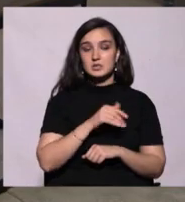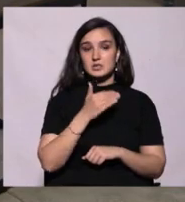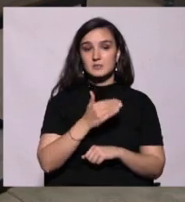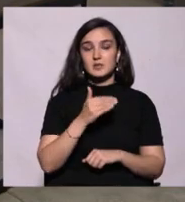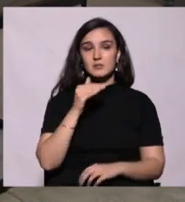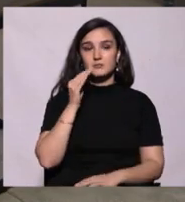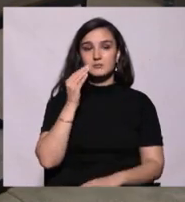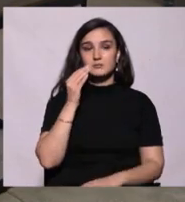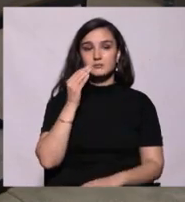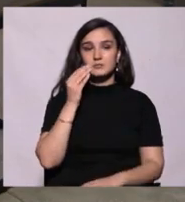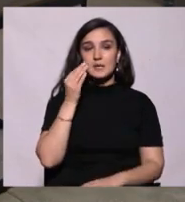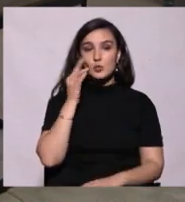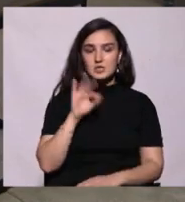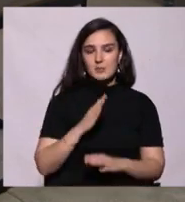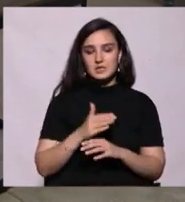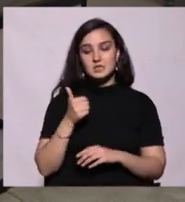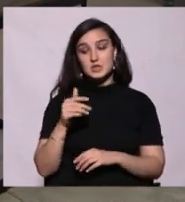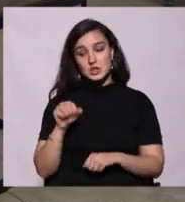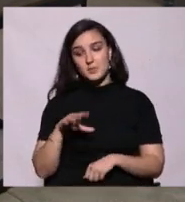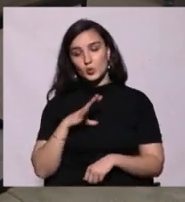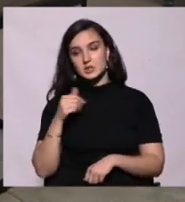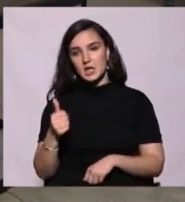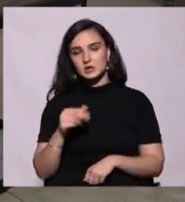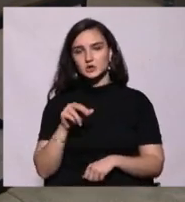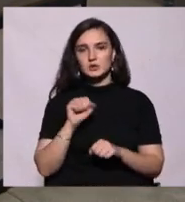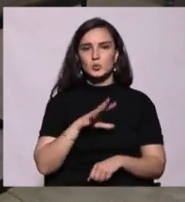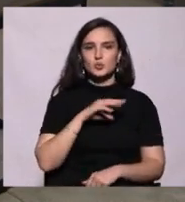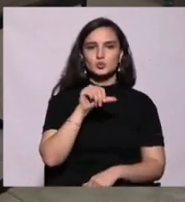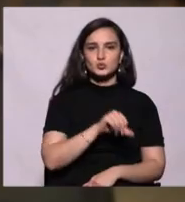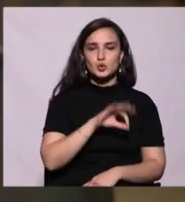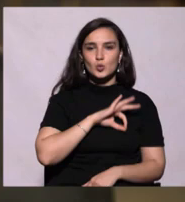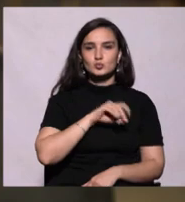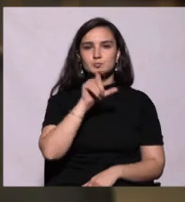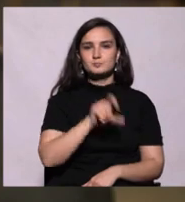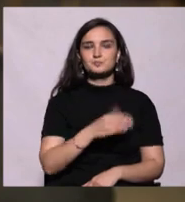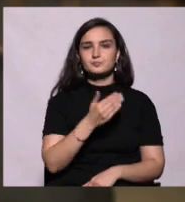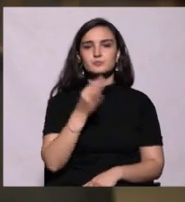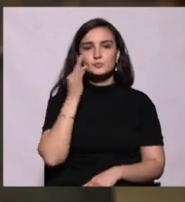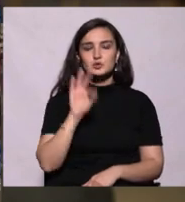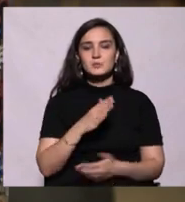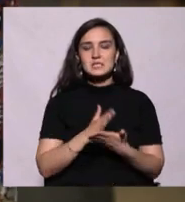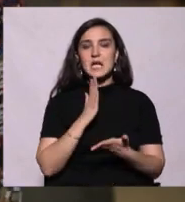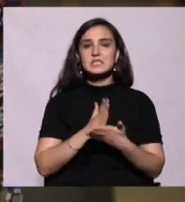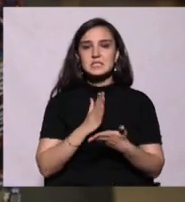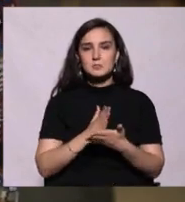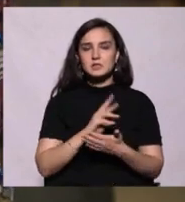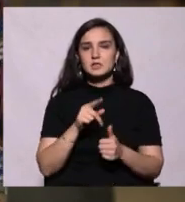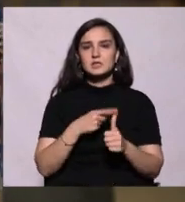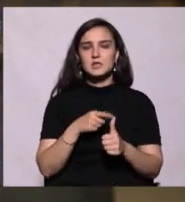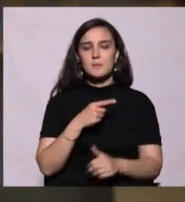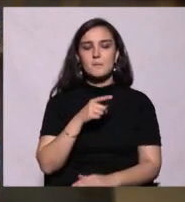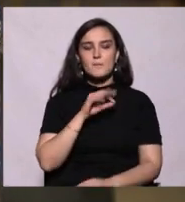can be good or bad. Customer experience is noun and it means